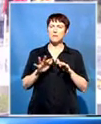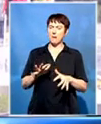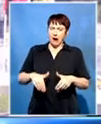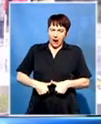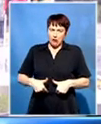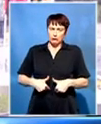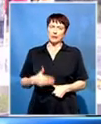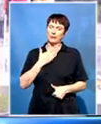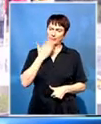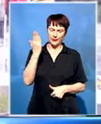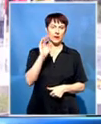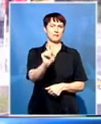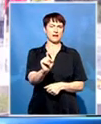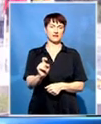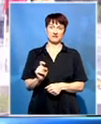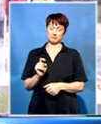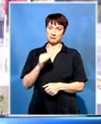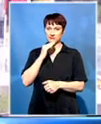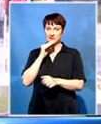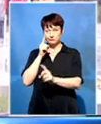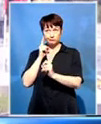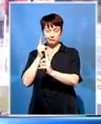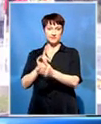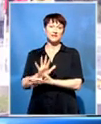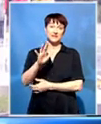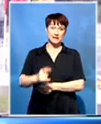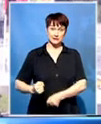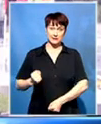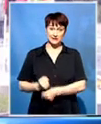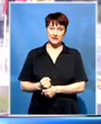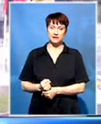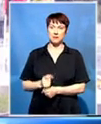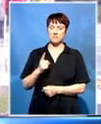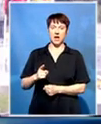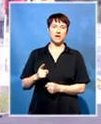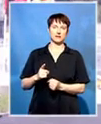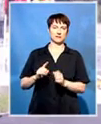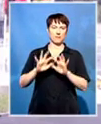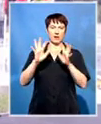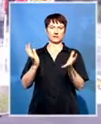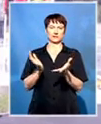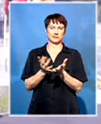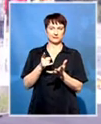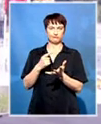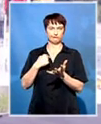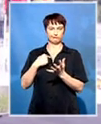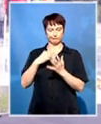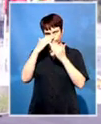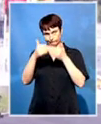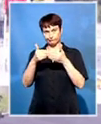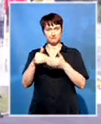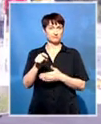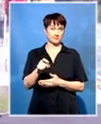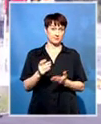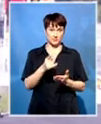equality needs to be achieved within the next 15 years. We need to take care of our climate, and that has just, I can tell you, if you